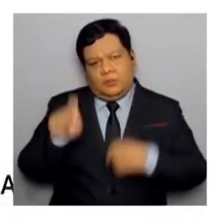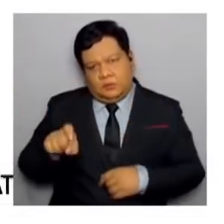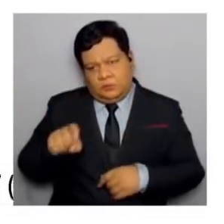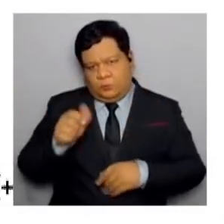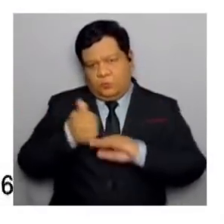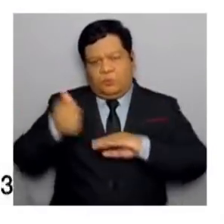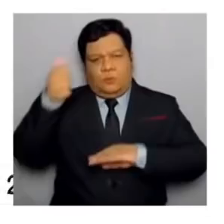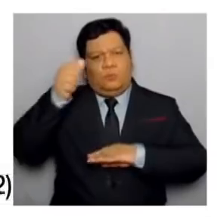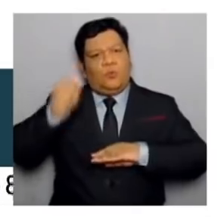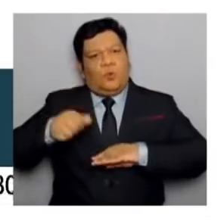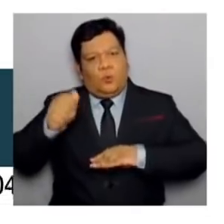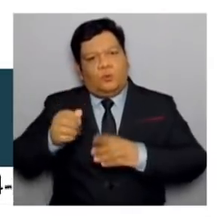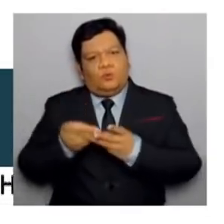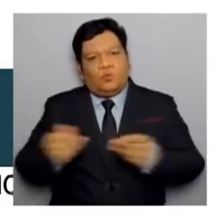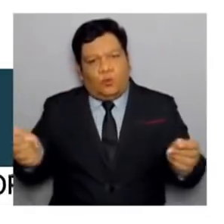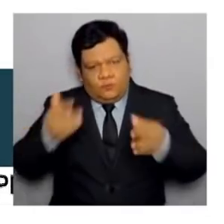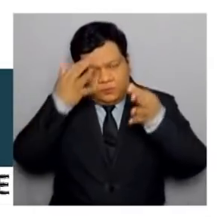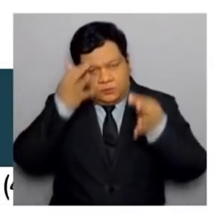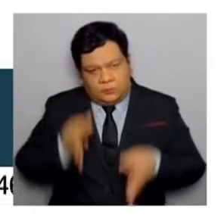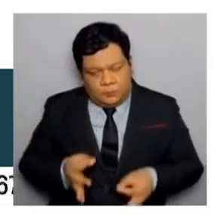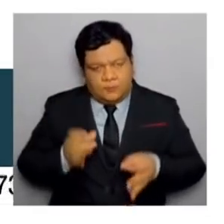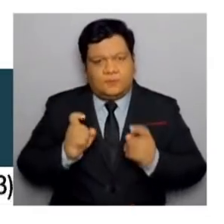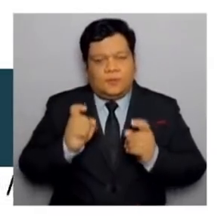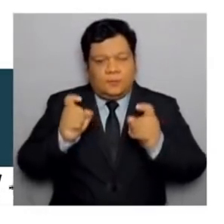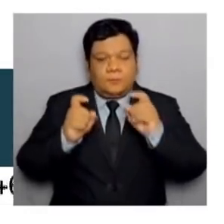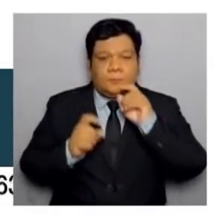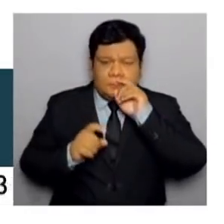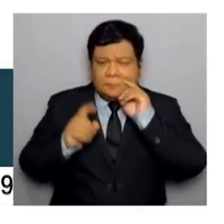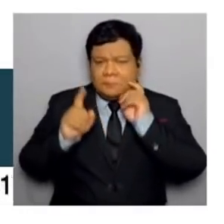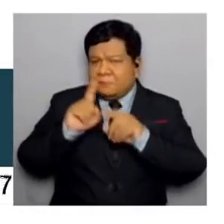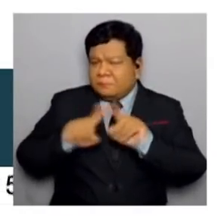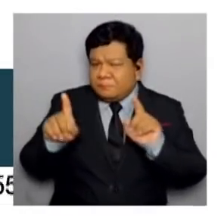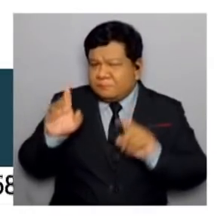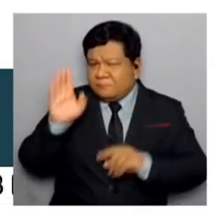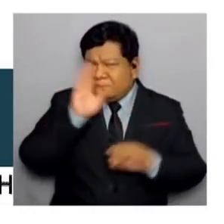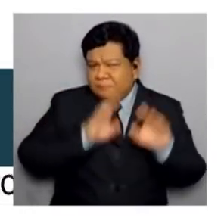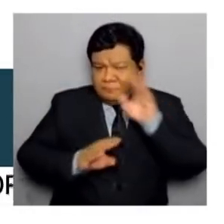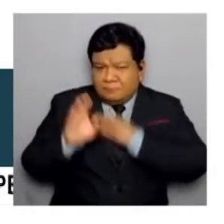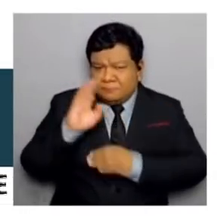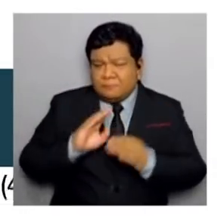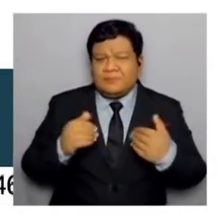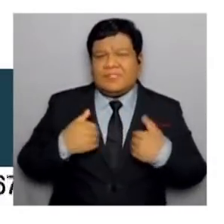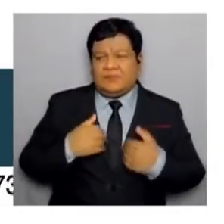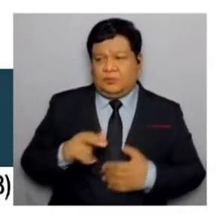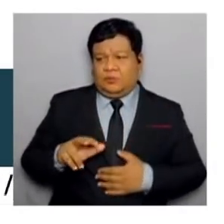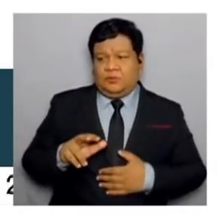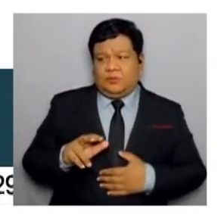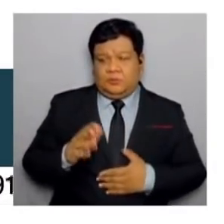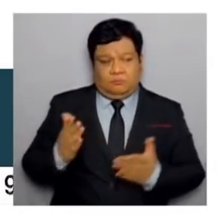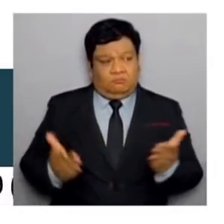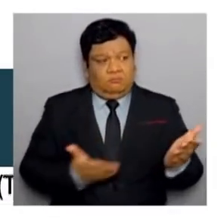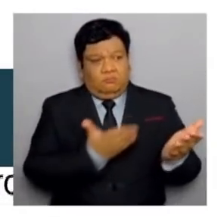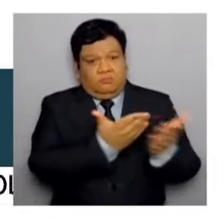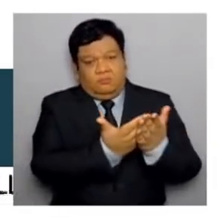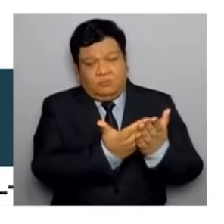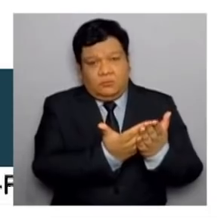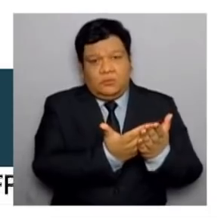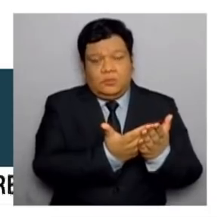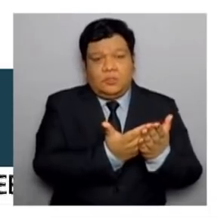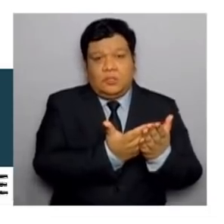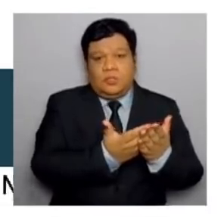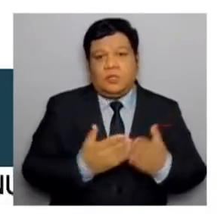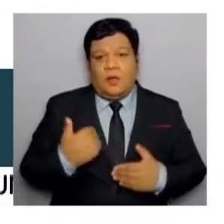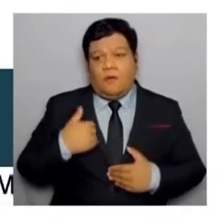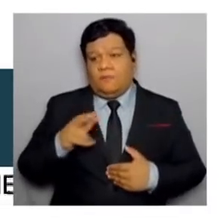Court to resolve this immediately. So, but ang problema lang po nito is meron pong 30 days yung mga petitioners to actually go up to the Supreme